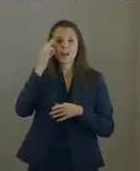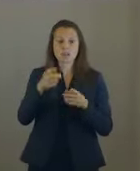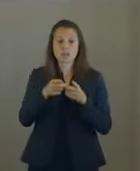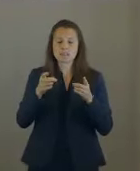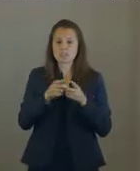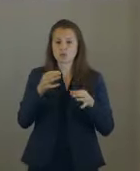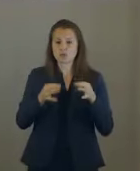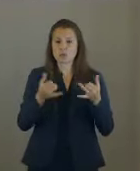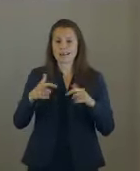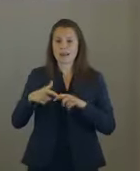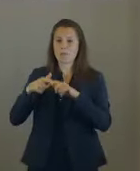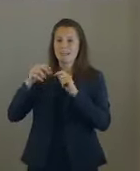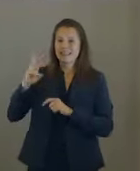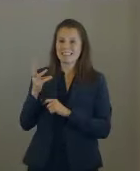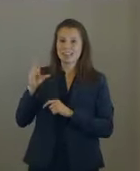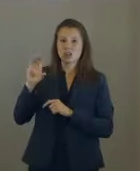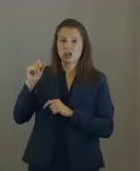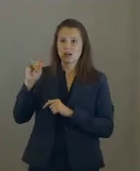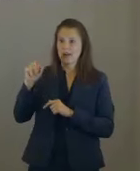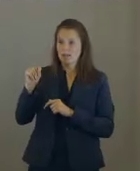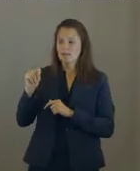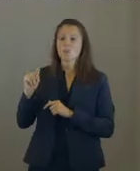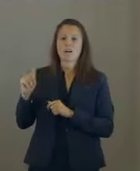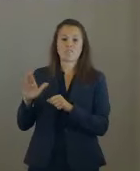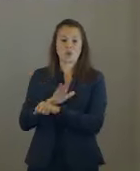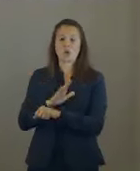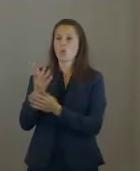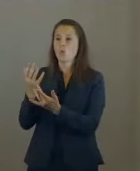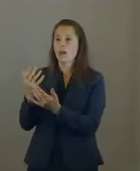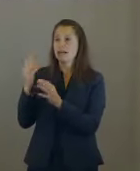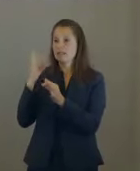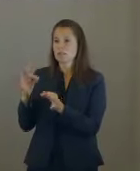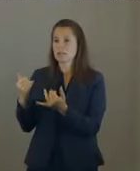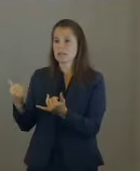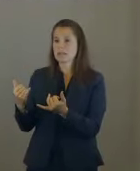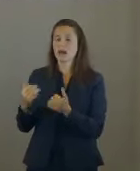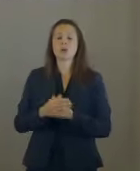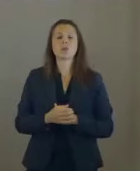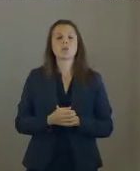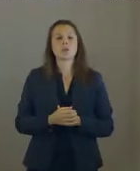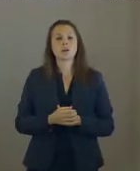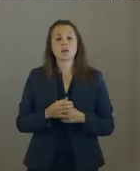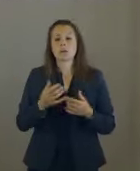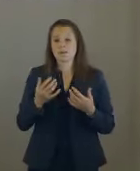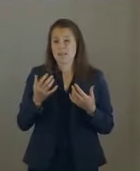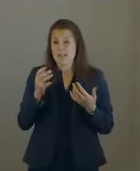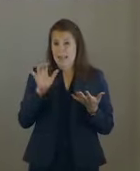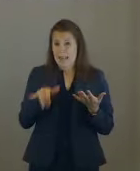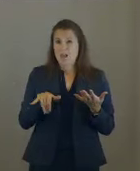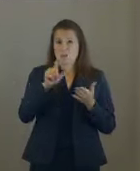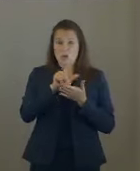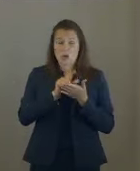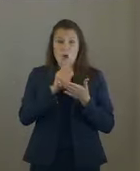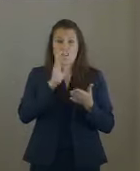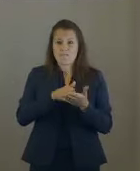court. It is now pending in the Sixth Circuit, where it is fully briefed and awaiting decision. Essentially, this was a